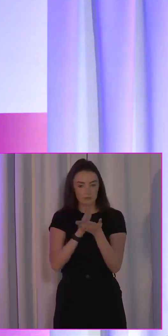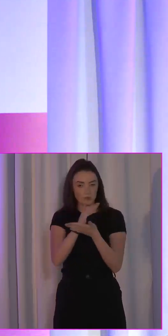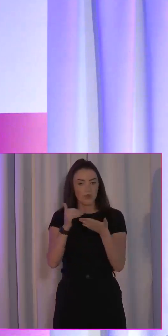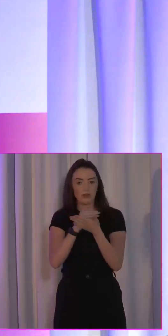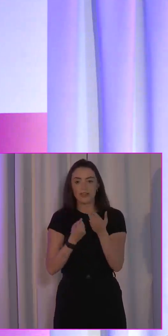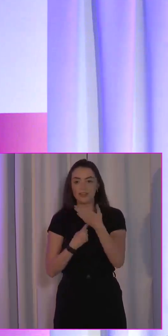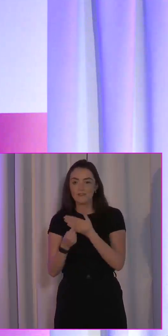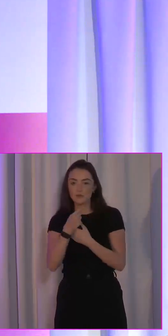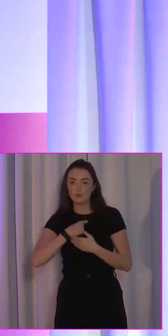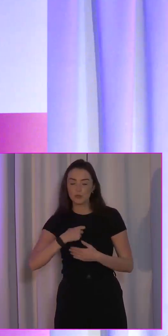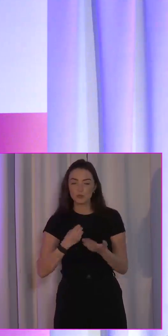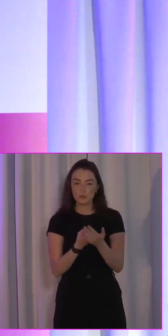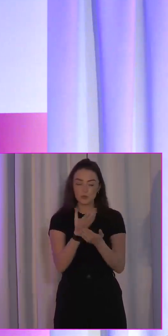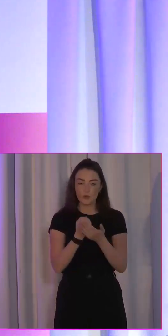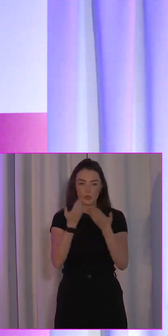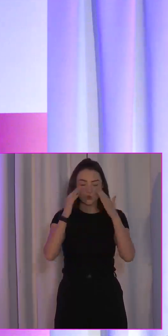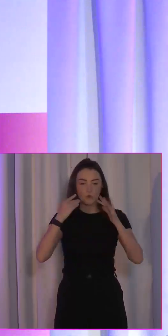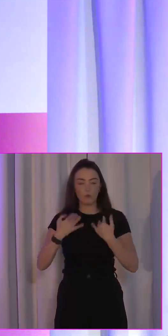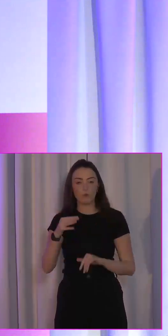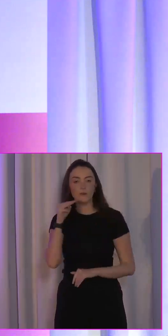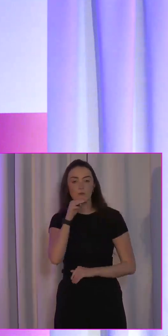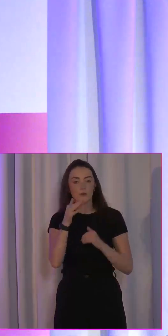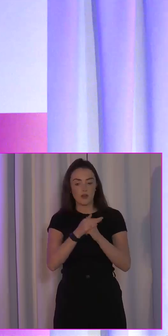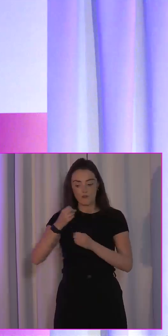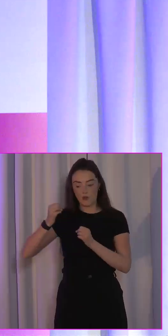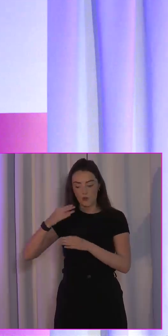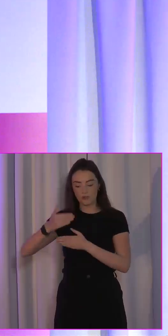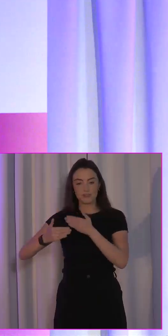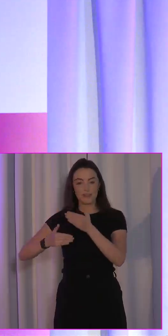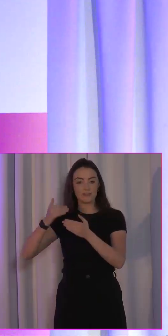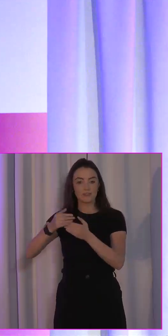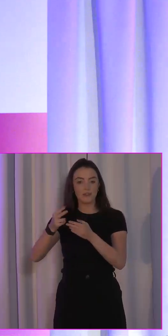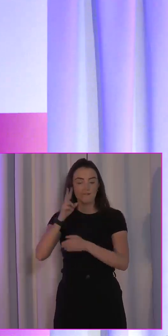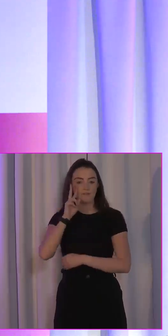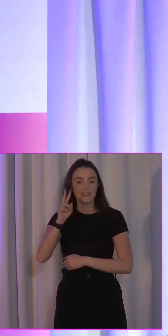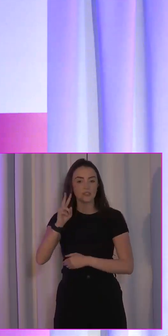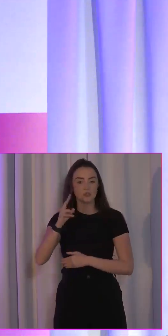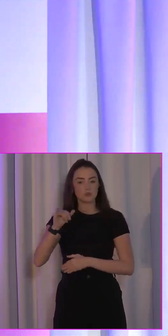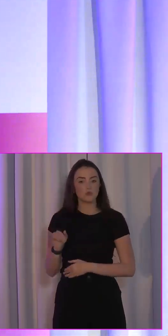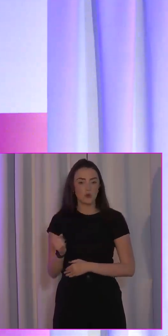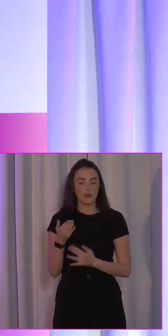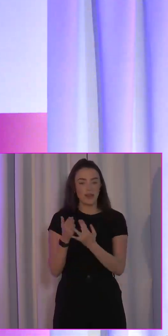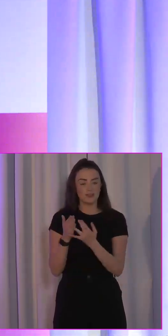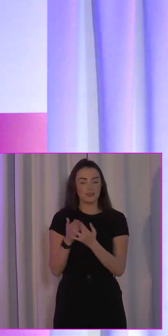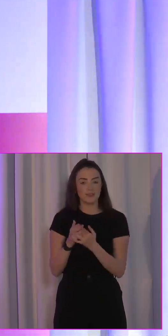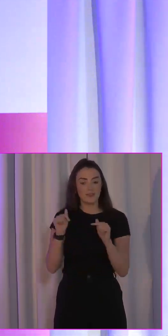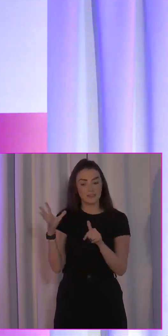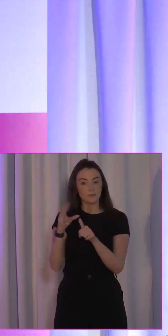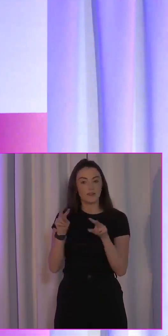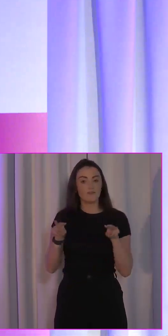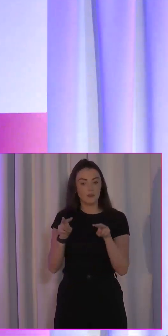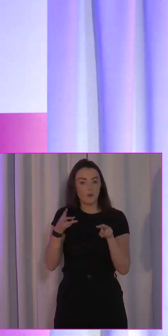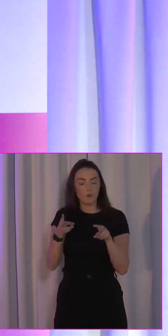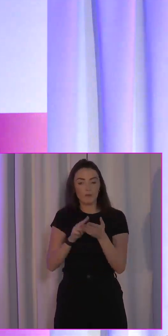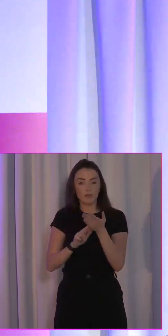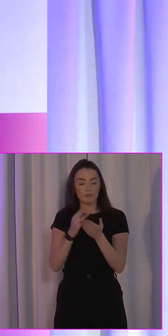personal stories highlighting the importance of each stage of the visitor journey being accessible. This particular video will be used as